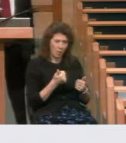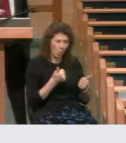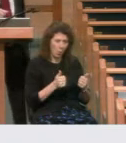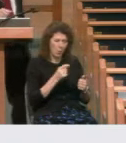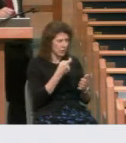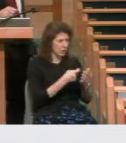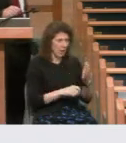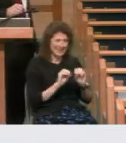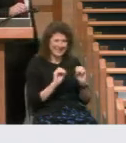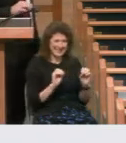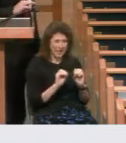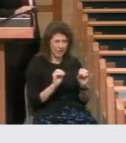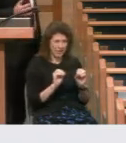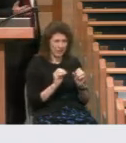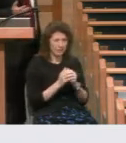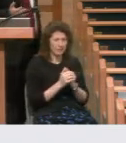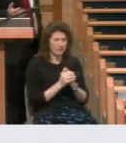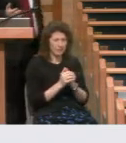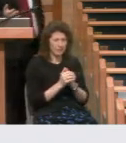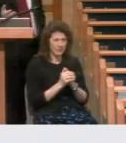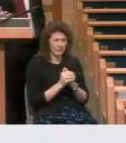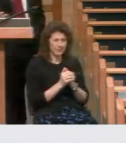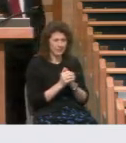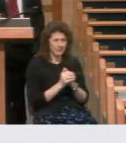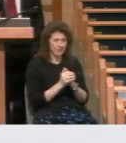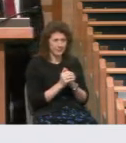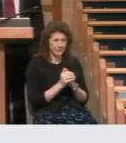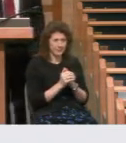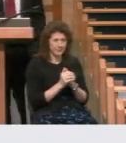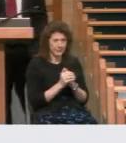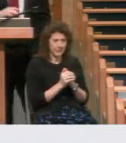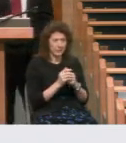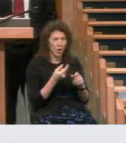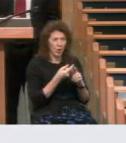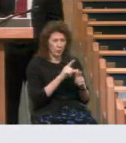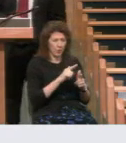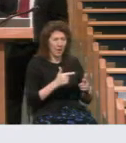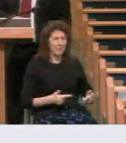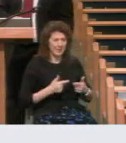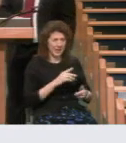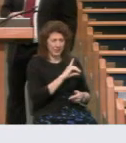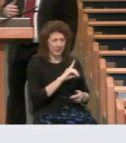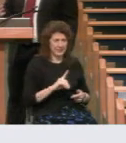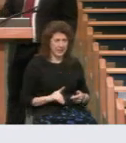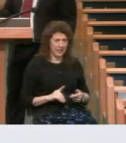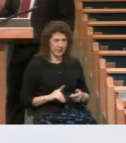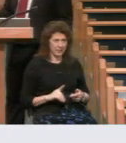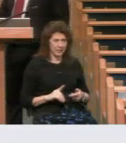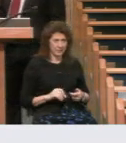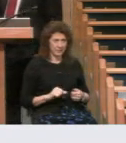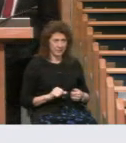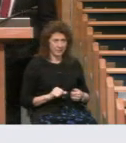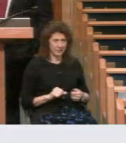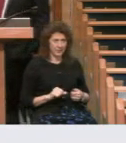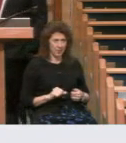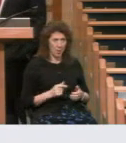nothing." Another snippet from the life of David. If you turn to 1 Chronicles chapter 21, what was David wanting to